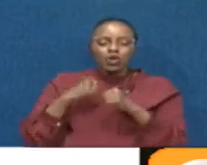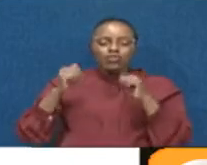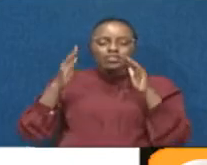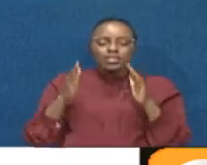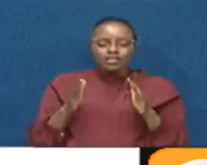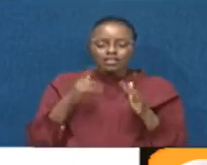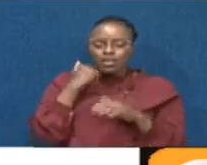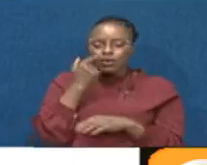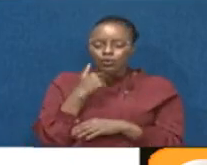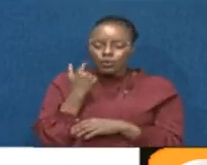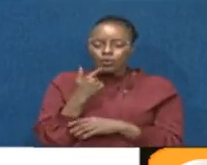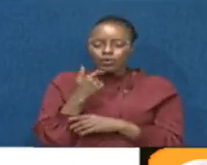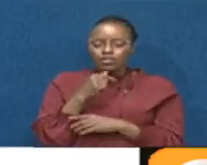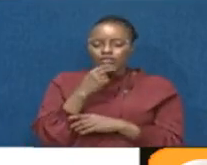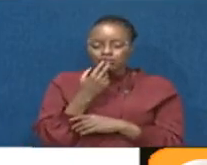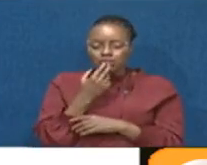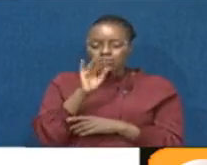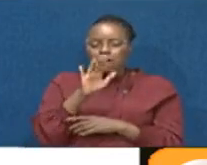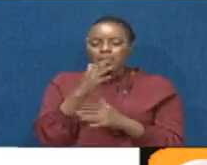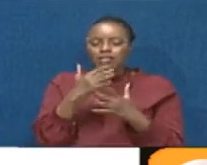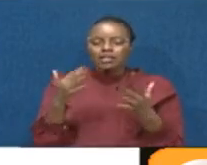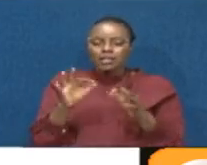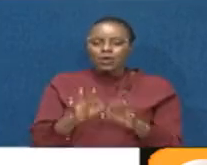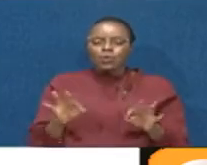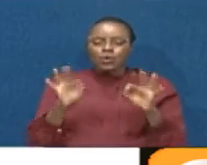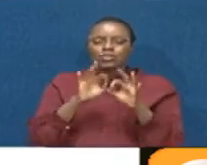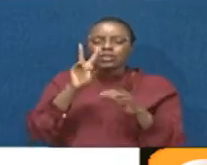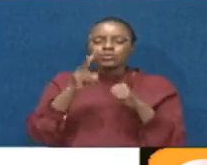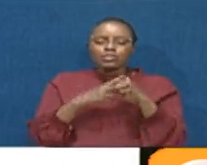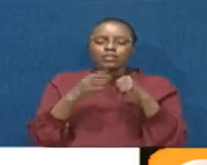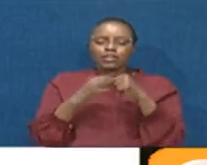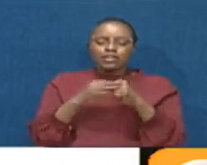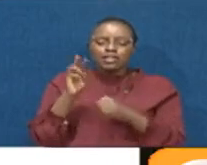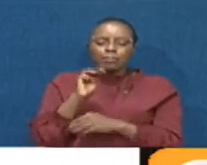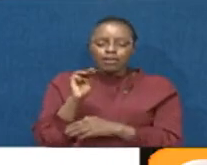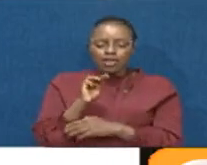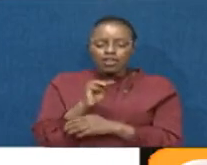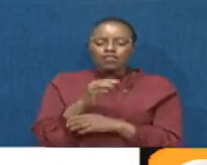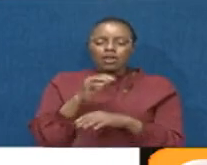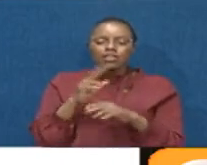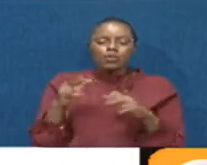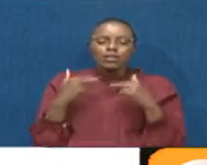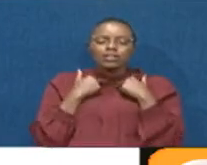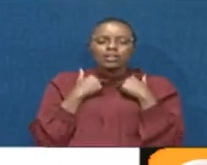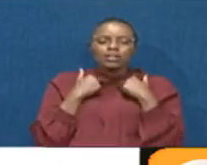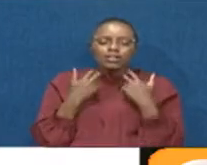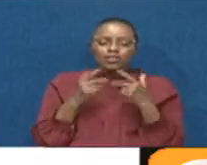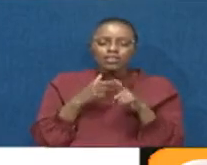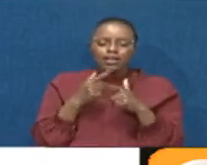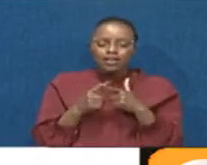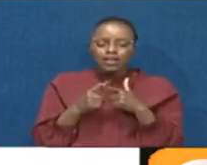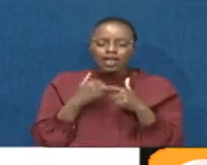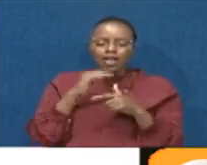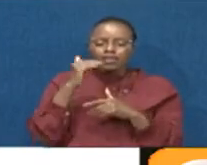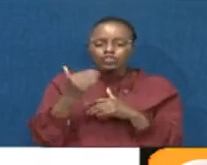official whose suspect assets worth about 278 million shillings got frozen. And then